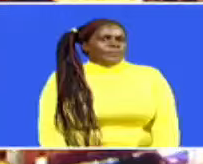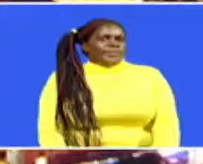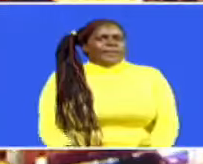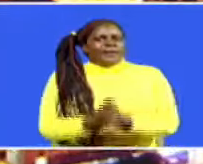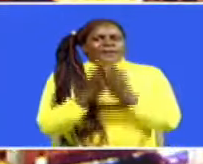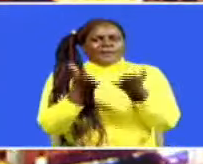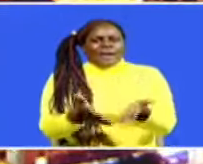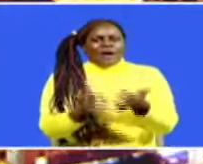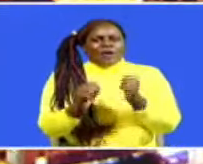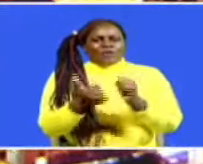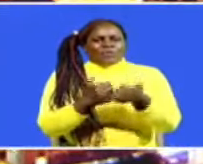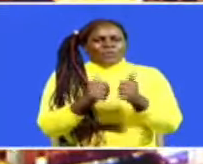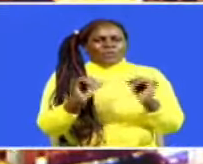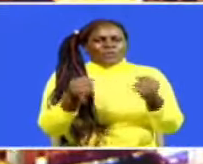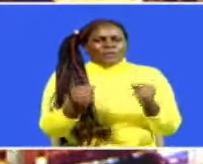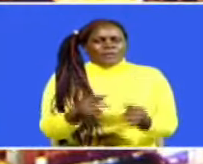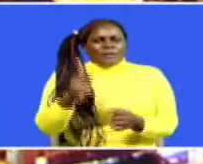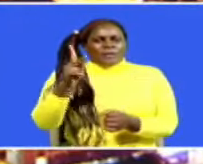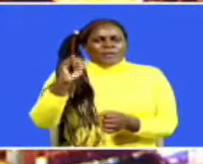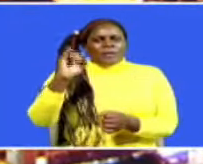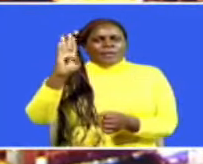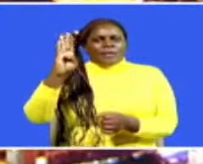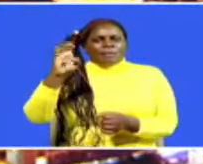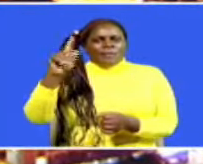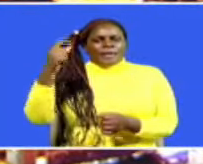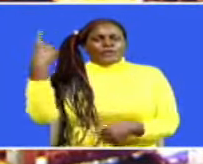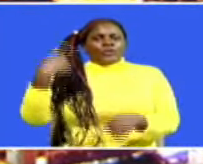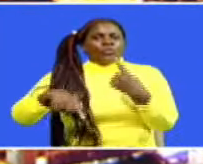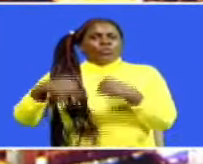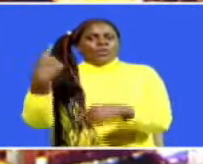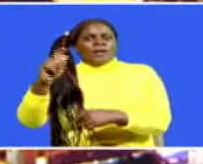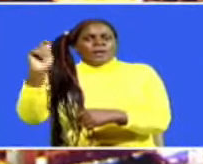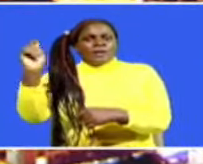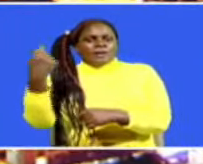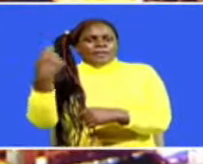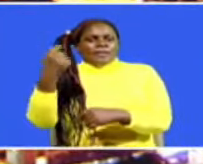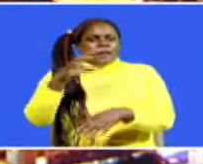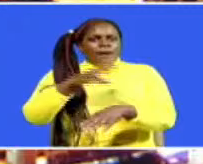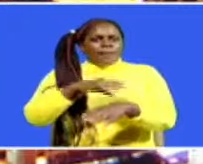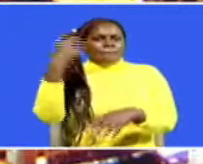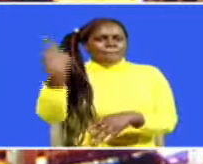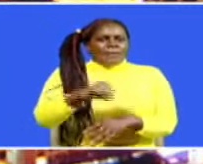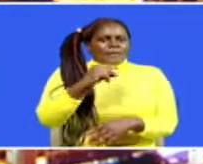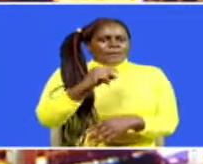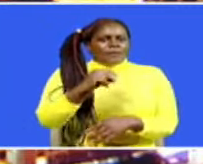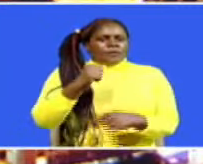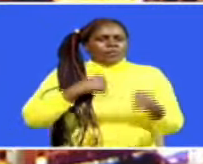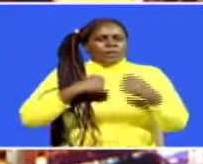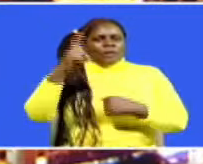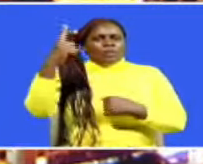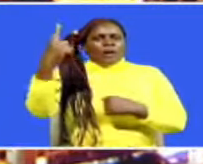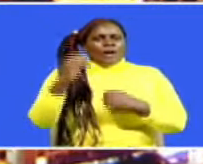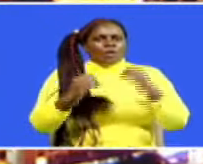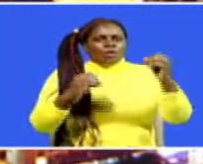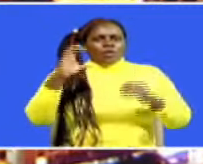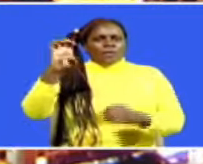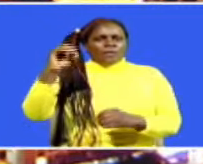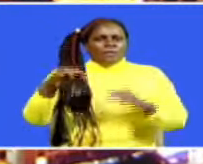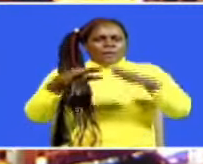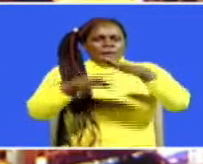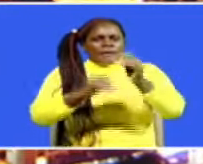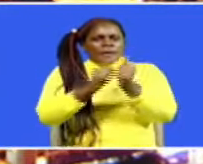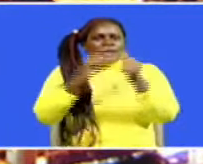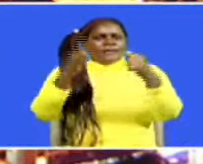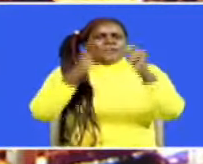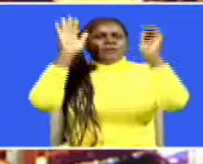Okay, now let's do the sports. Aldrin Kibet was on the score sheet as Kenya managed to defeat Rwanda 1-0 in the SACAFA Under-18 match